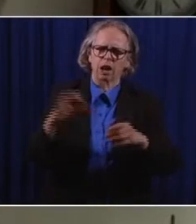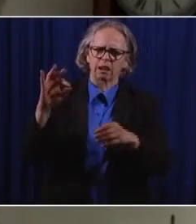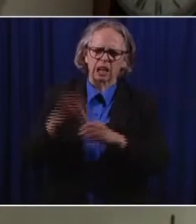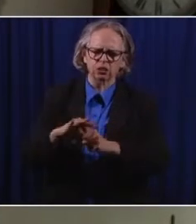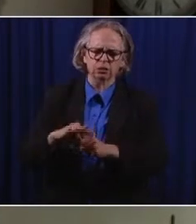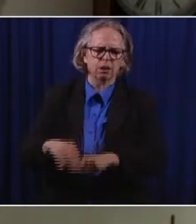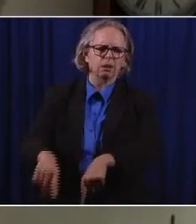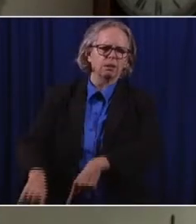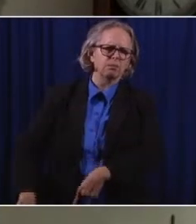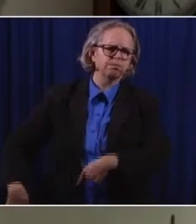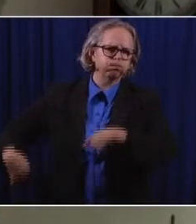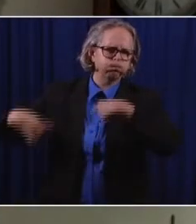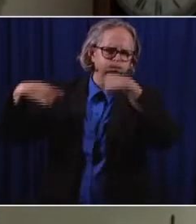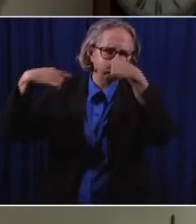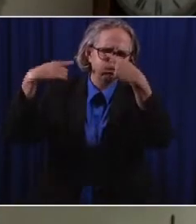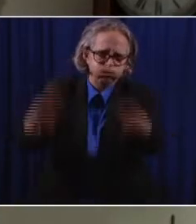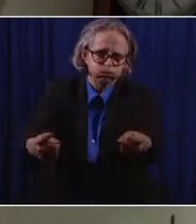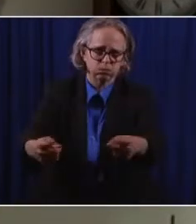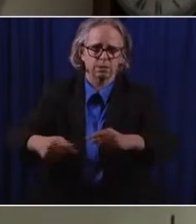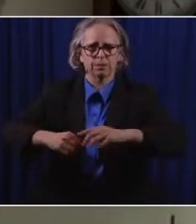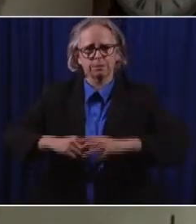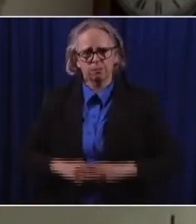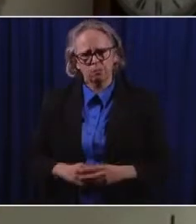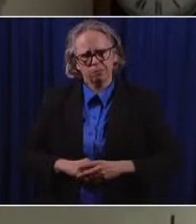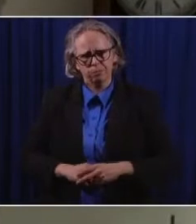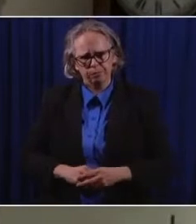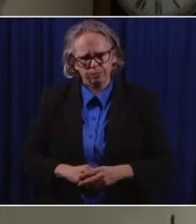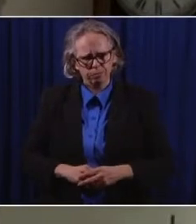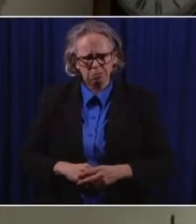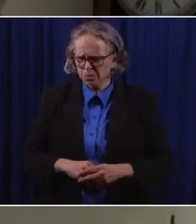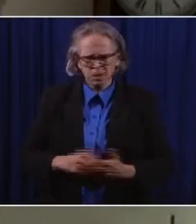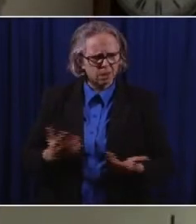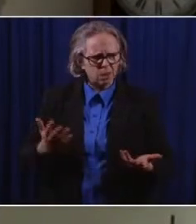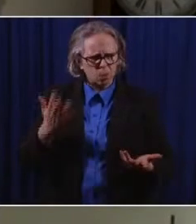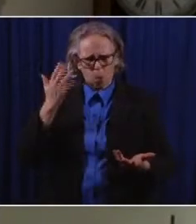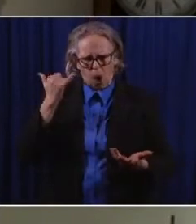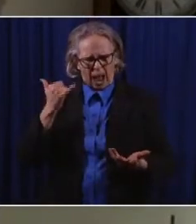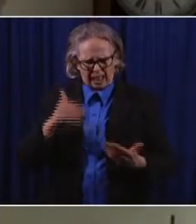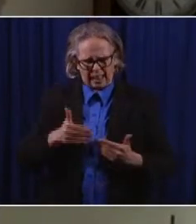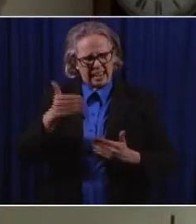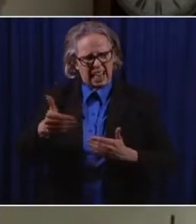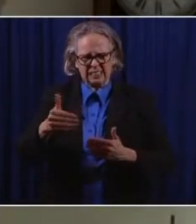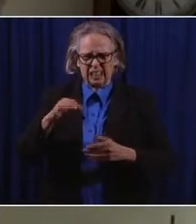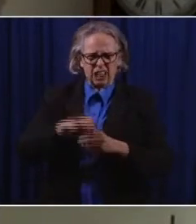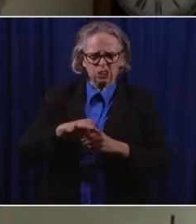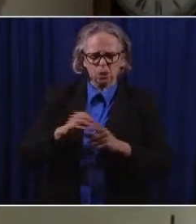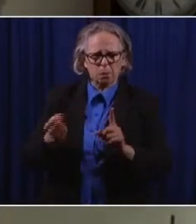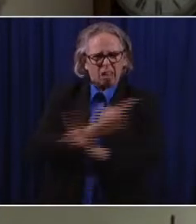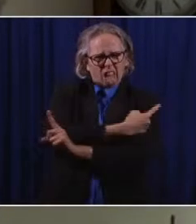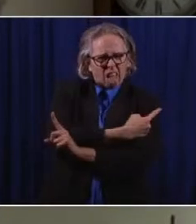this election will not be a fair one. And I think it's important on both sides.